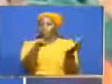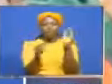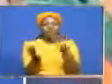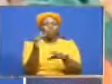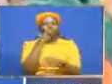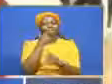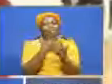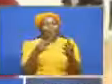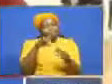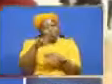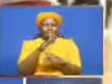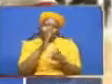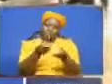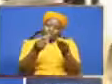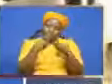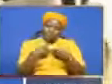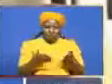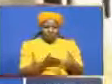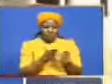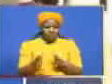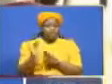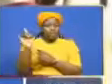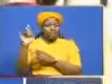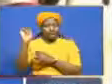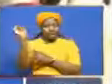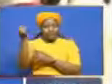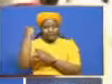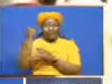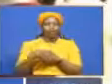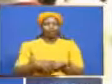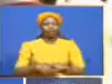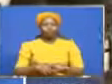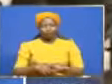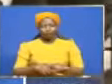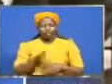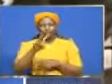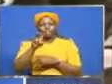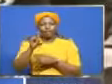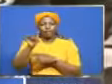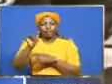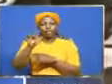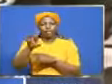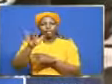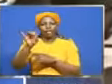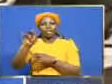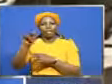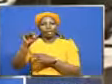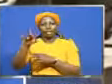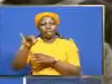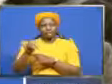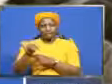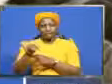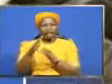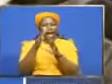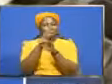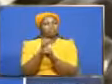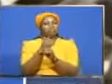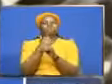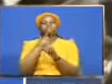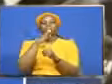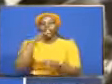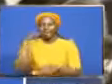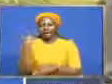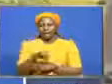Lazima tupatiwe nafasi. This as the Kenya Veterinary Paraprofessionals Association, KVPA, regretted that its views were ignored